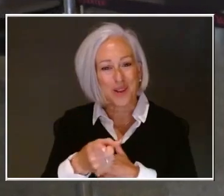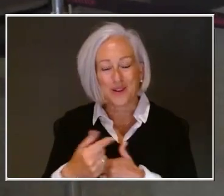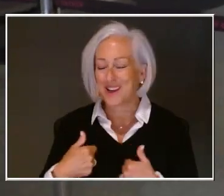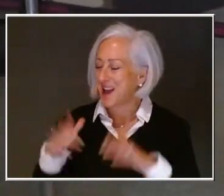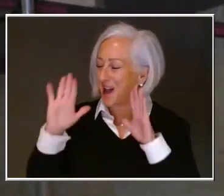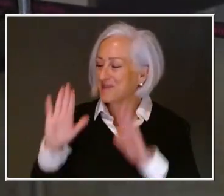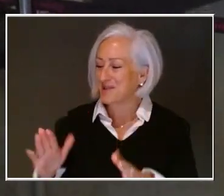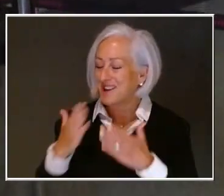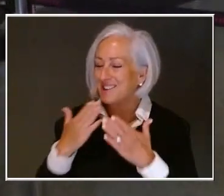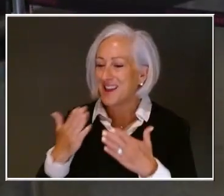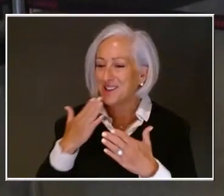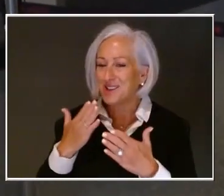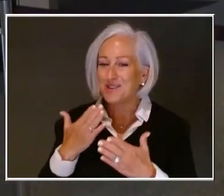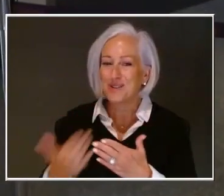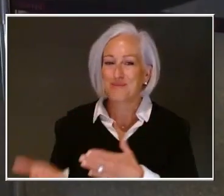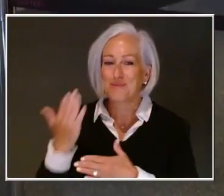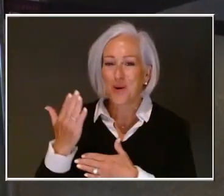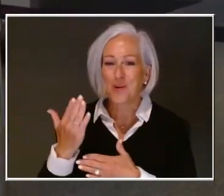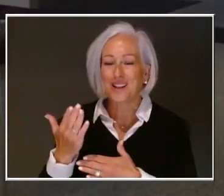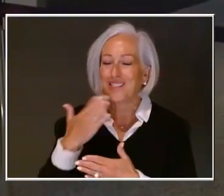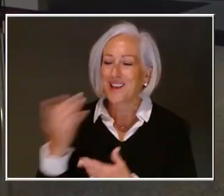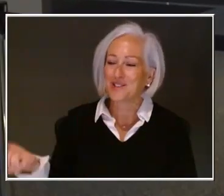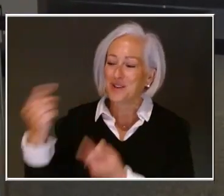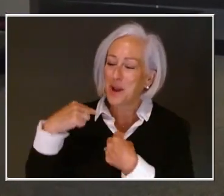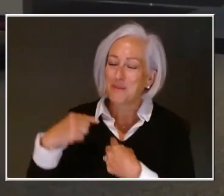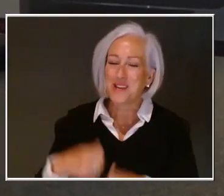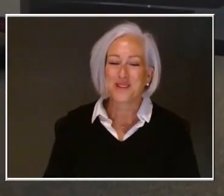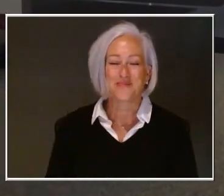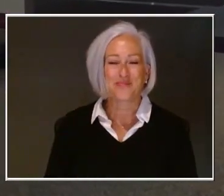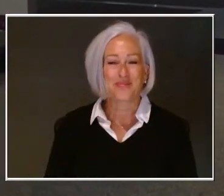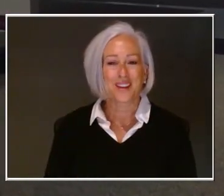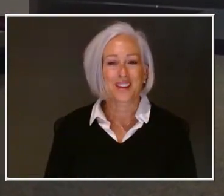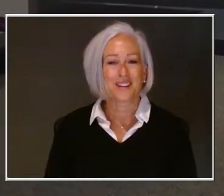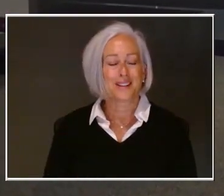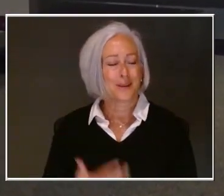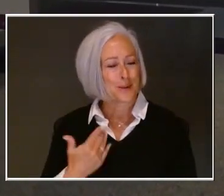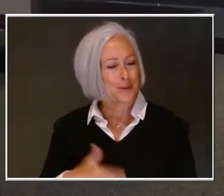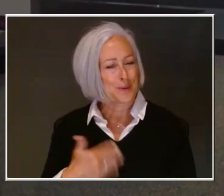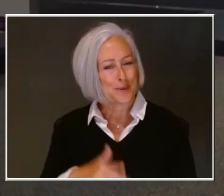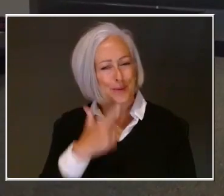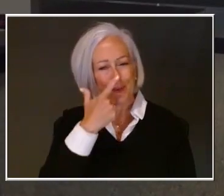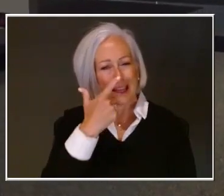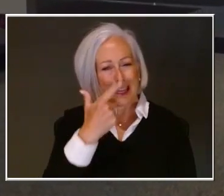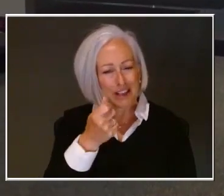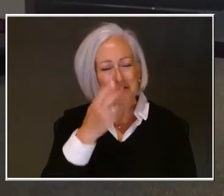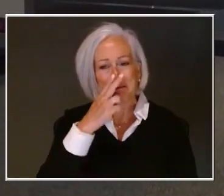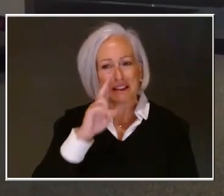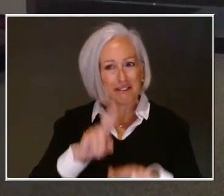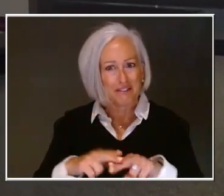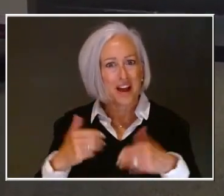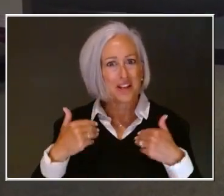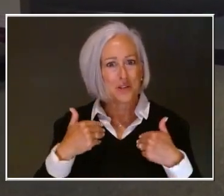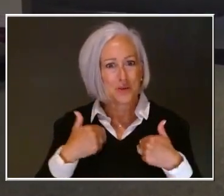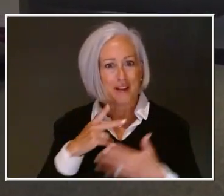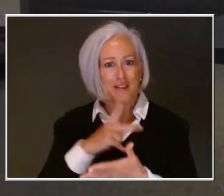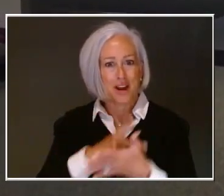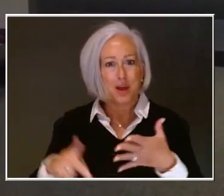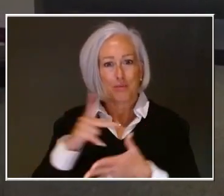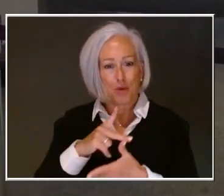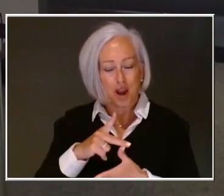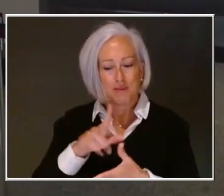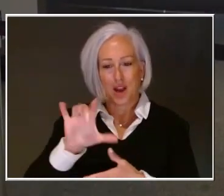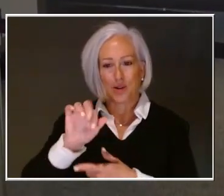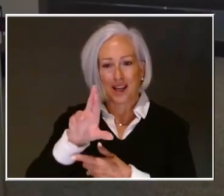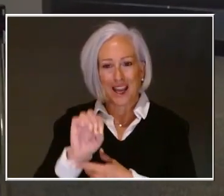morning. Thanks for coming. You bet. It has to be interesting, I guess, and fun to have a primary care and urgent care center right